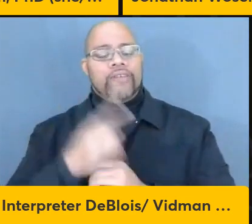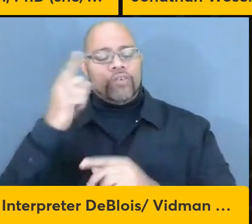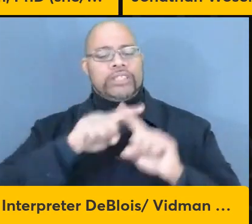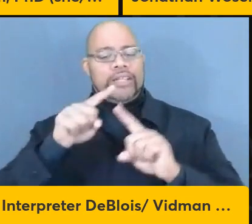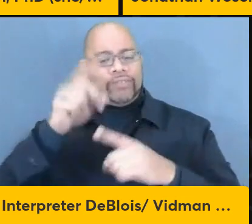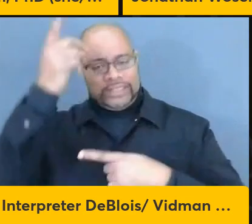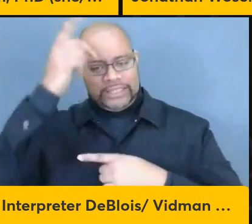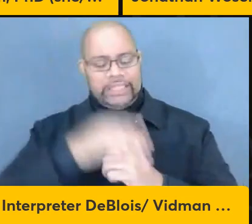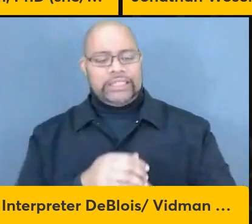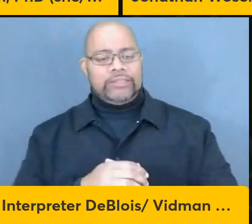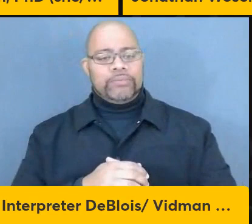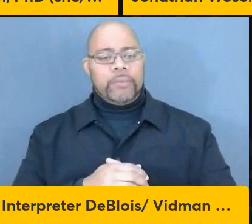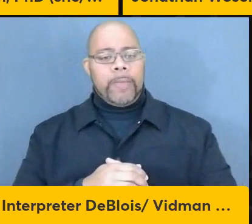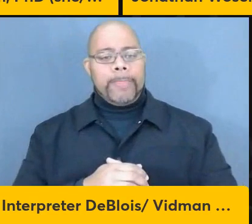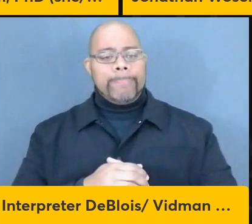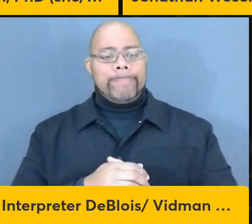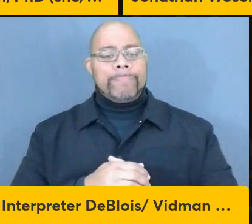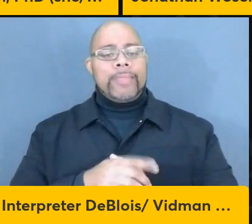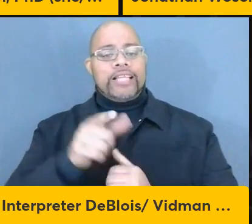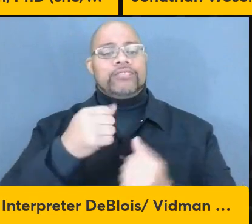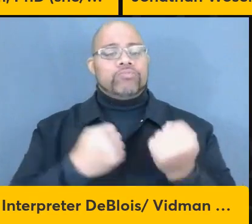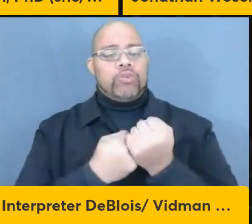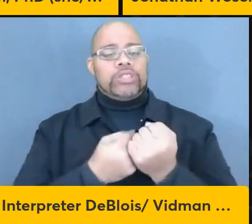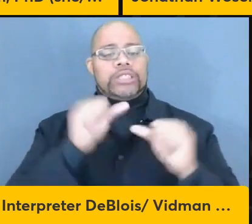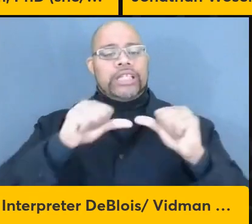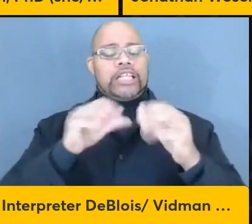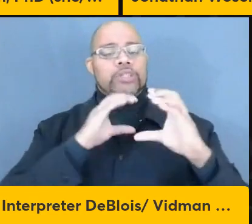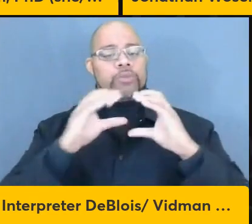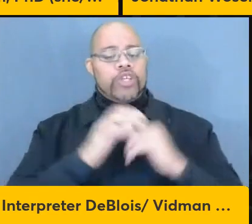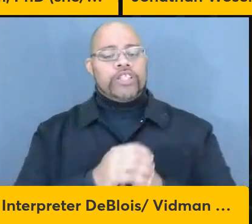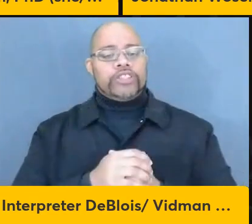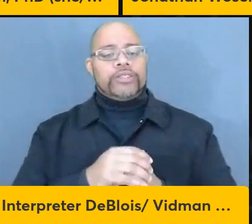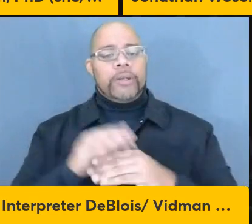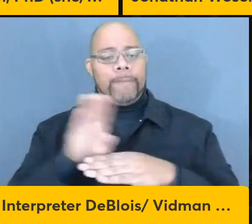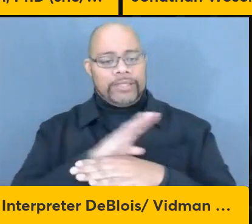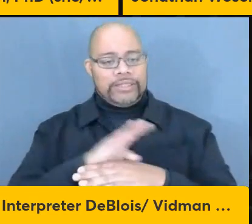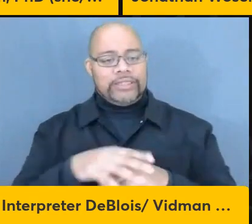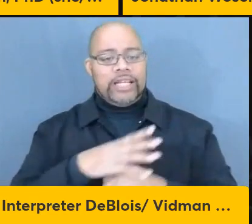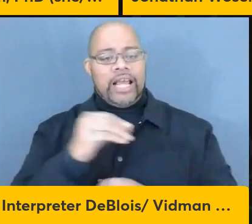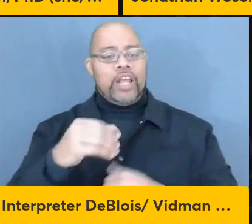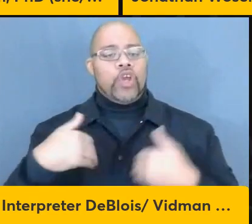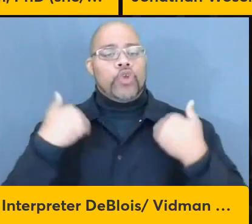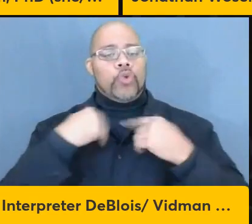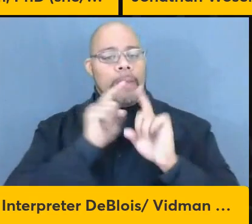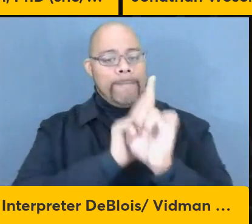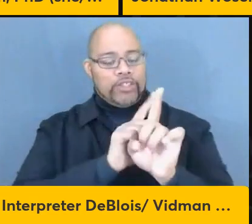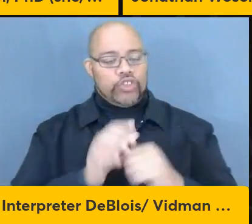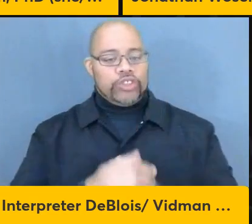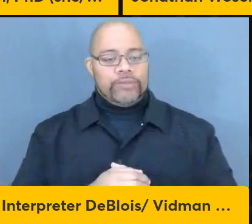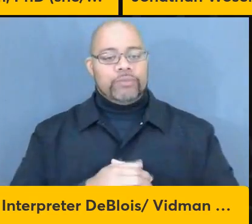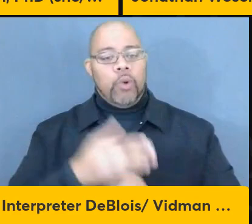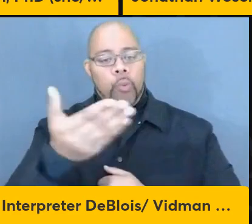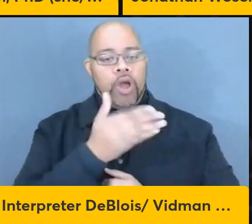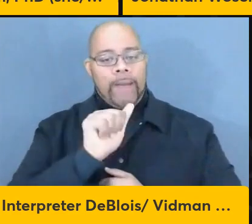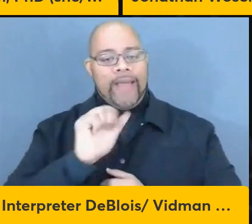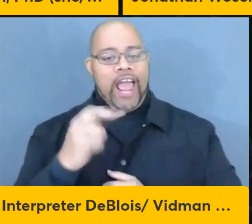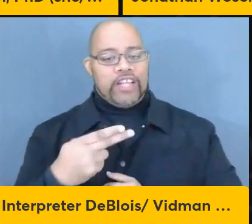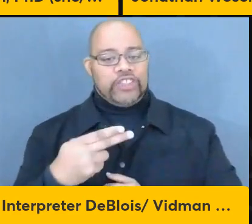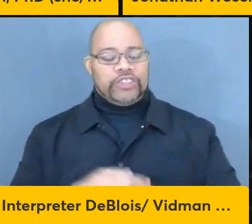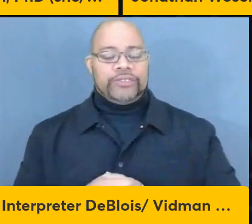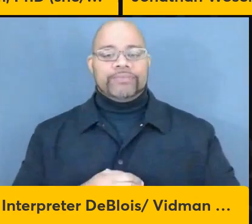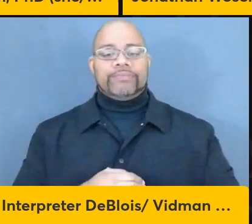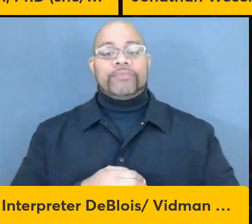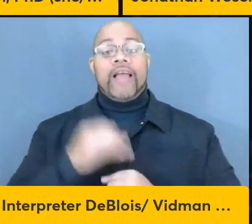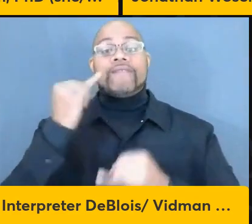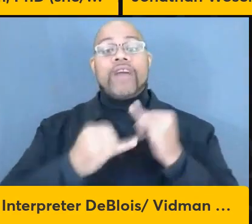diseases. Beyond the lab, he is a proponent of science communication, entrepreneurship, and youth mentorship. Welcome, Ash.